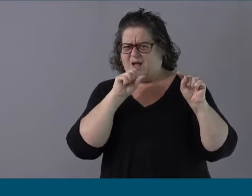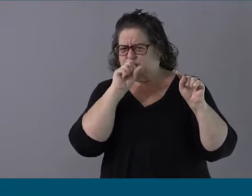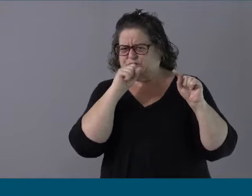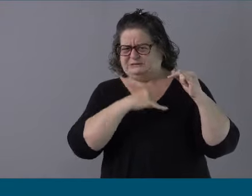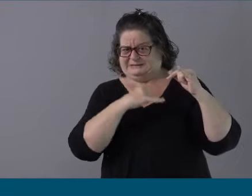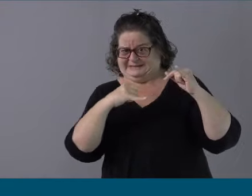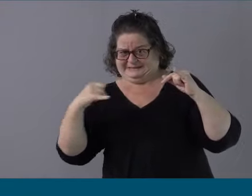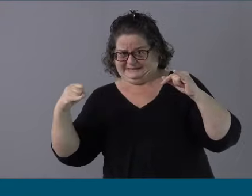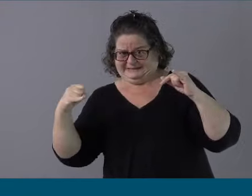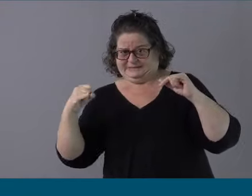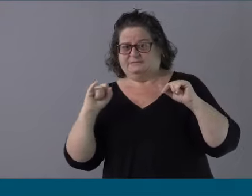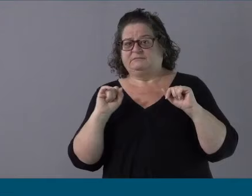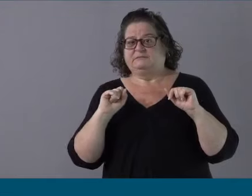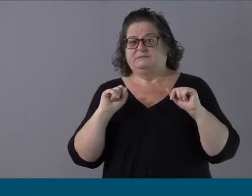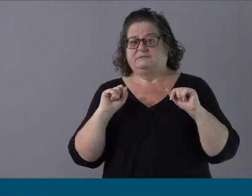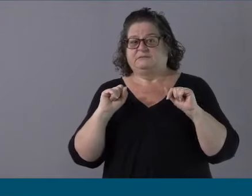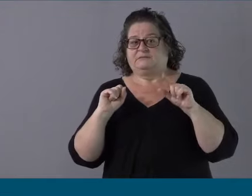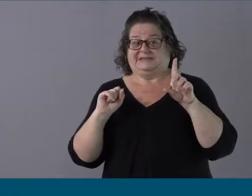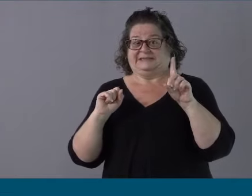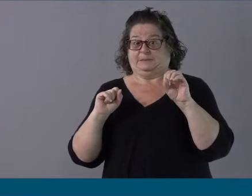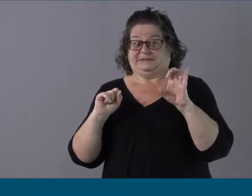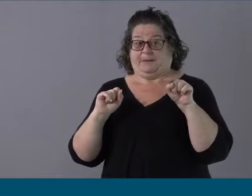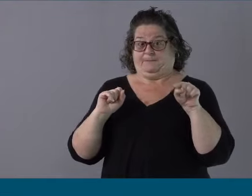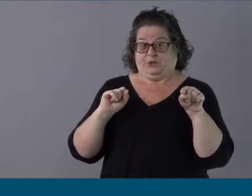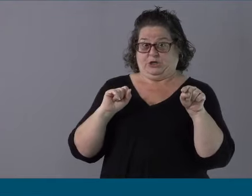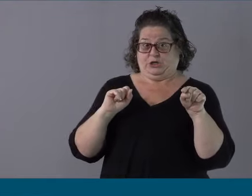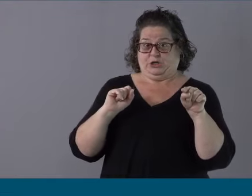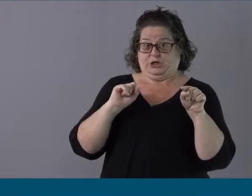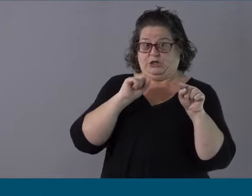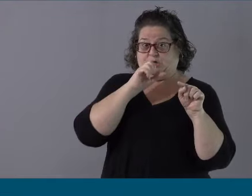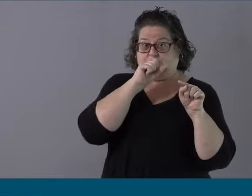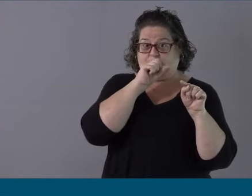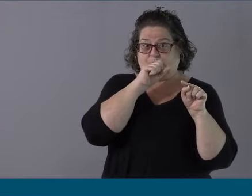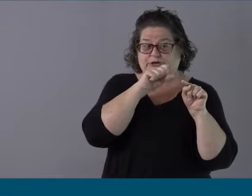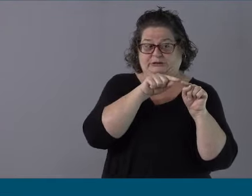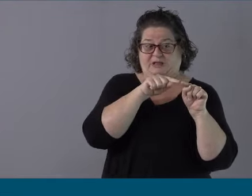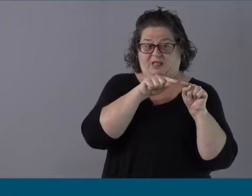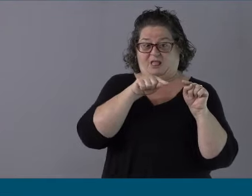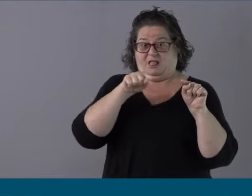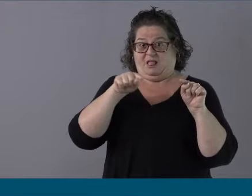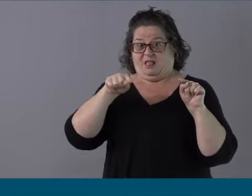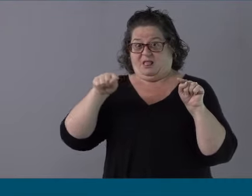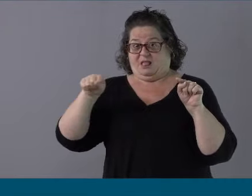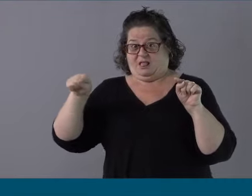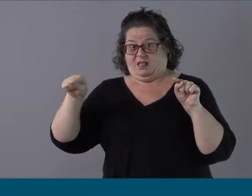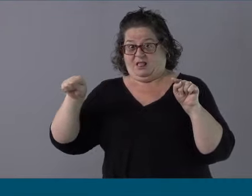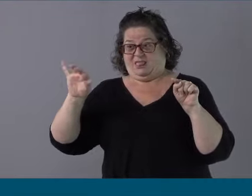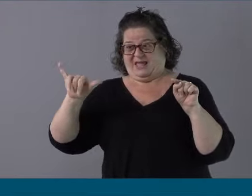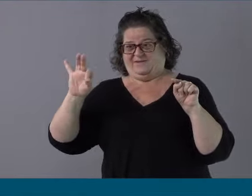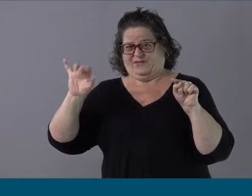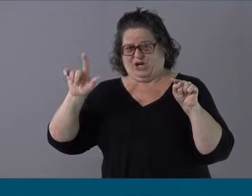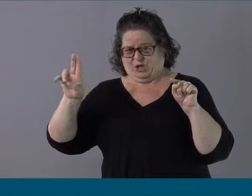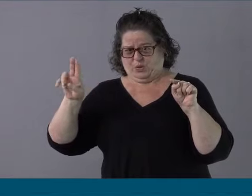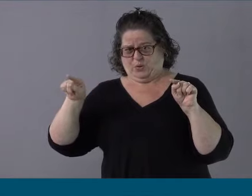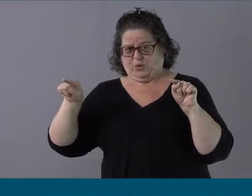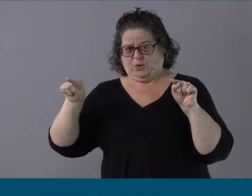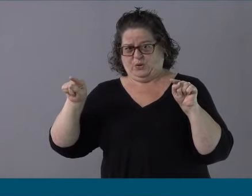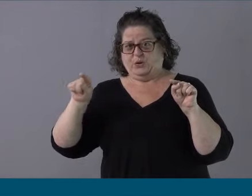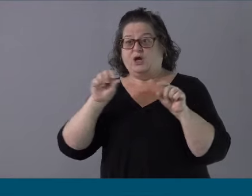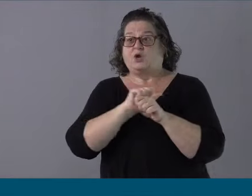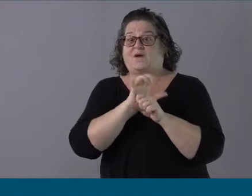The orange line is the flu, and it was flat. And the COVID line, the blue line,